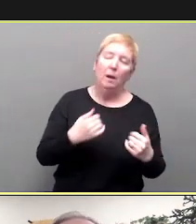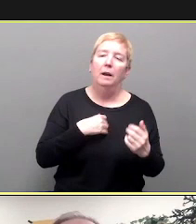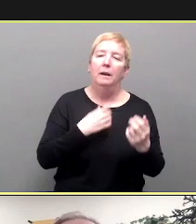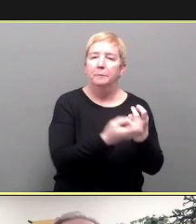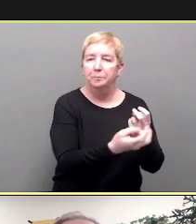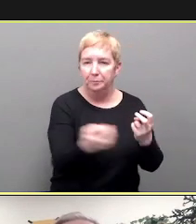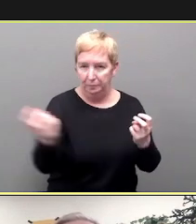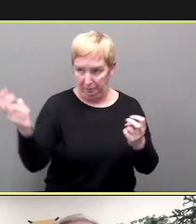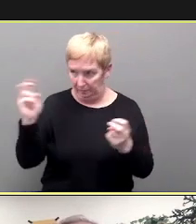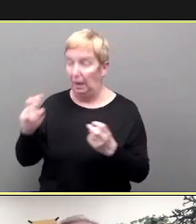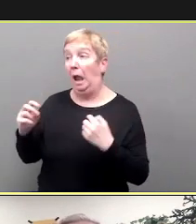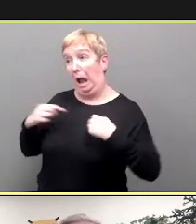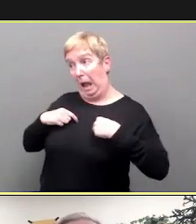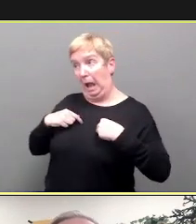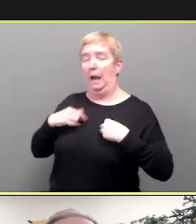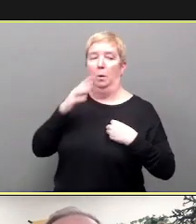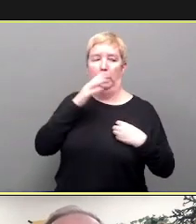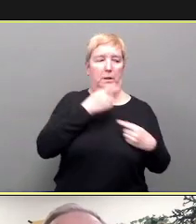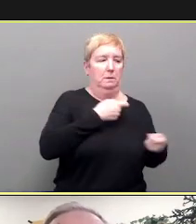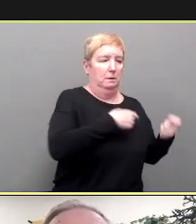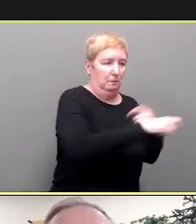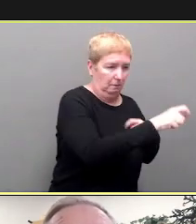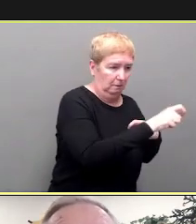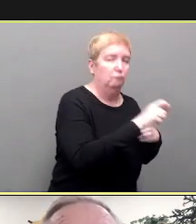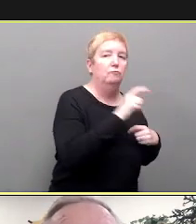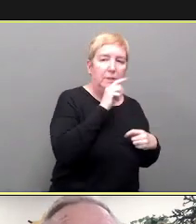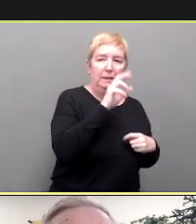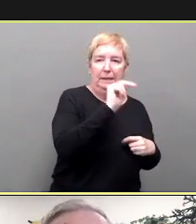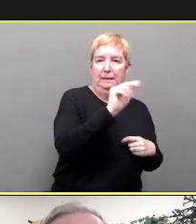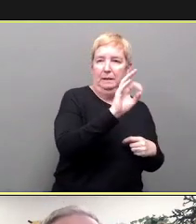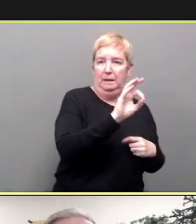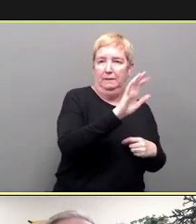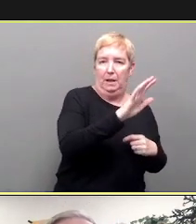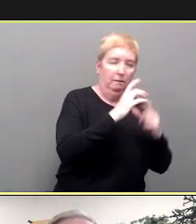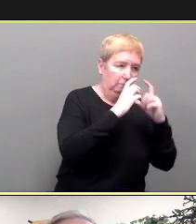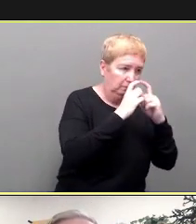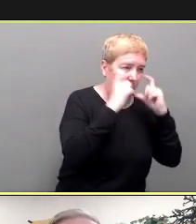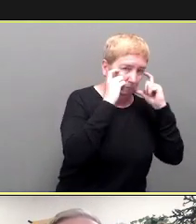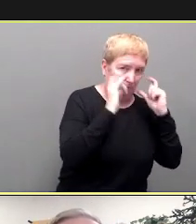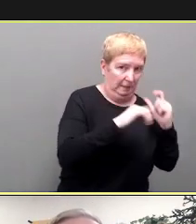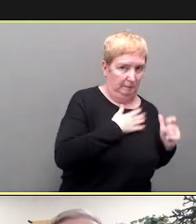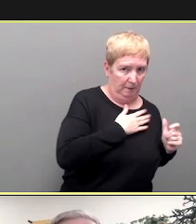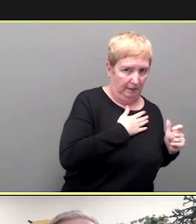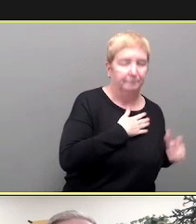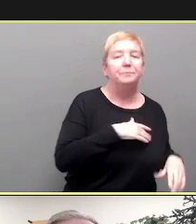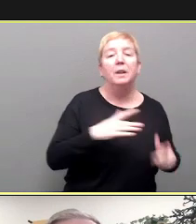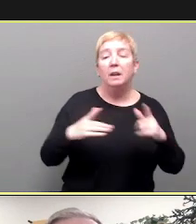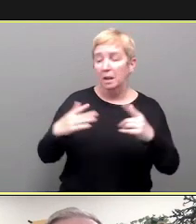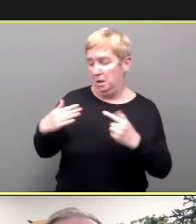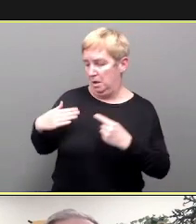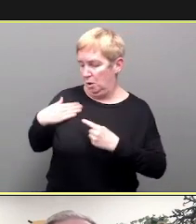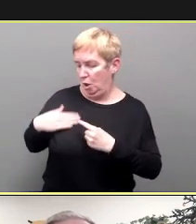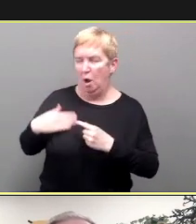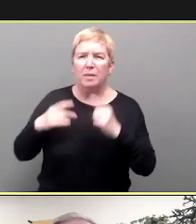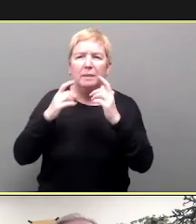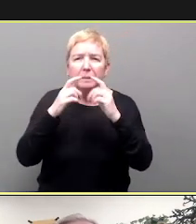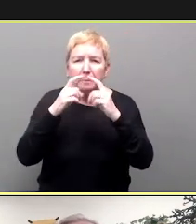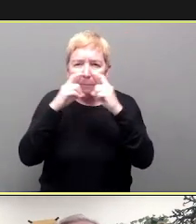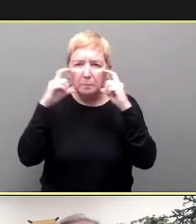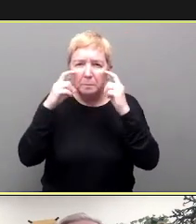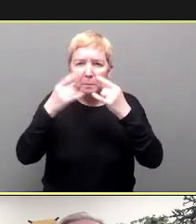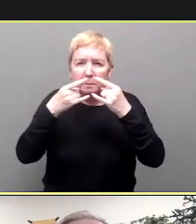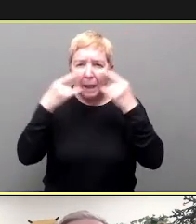my N95 on because I'm indoors and I want the most effective mask. The cloth mask we started with, they